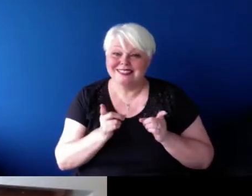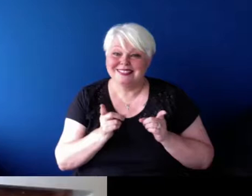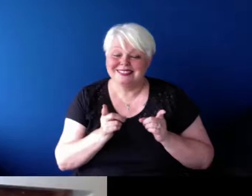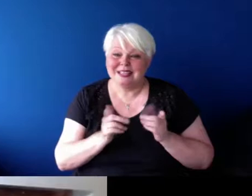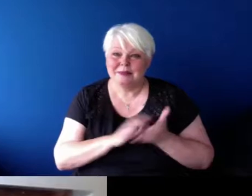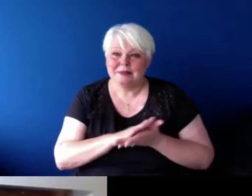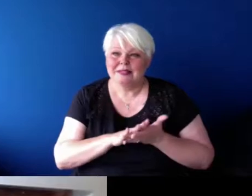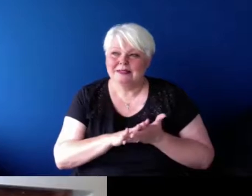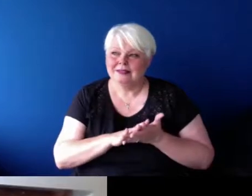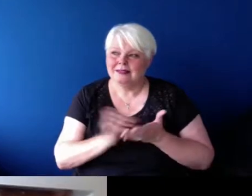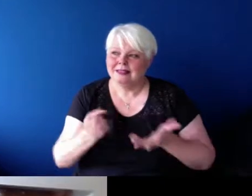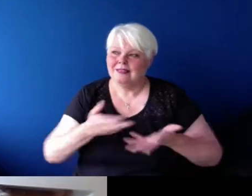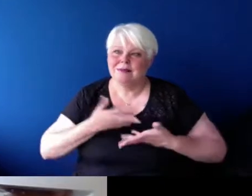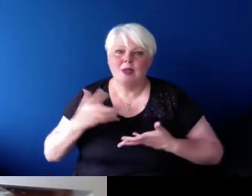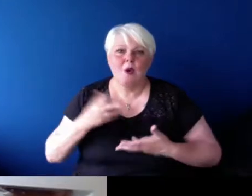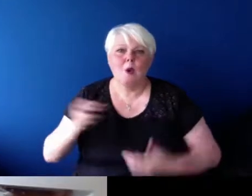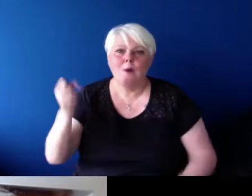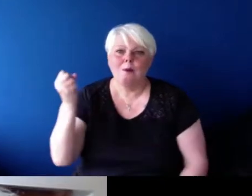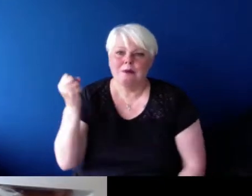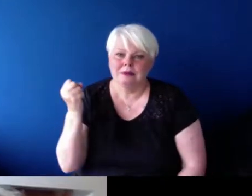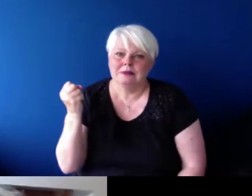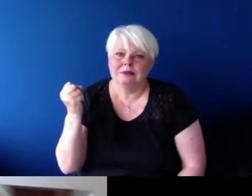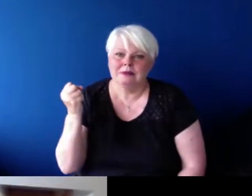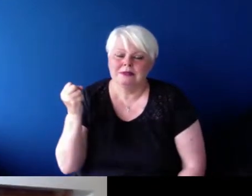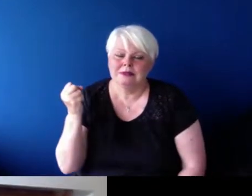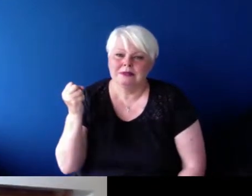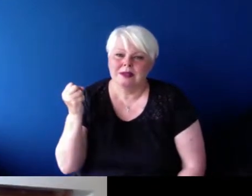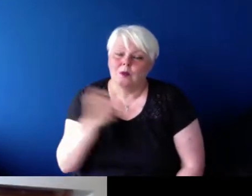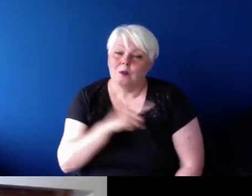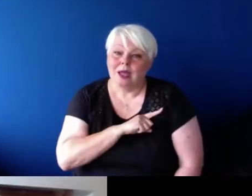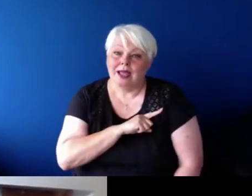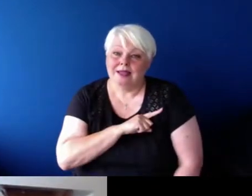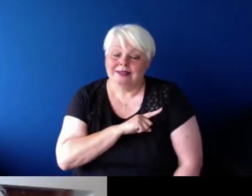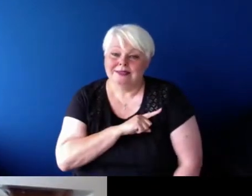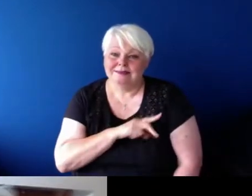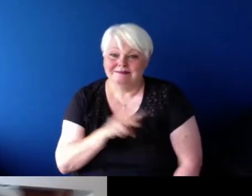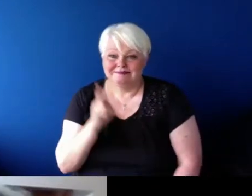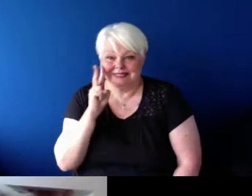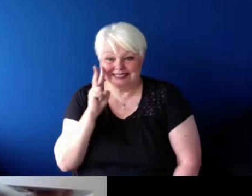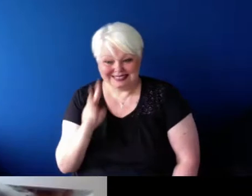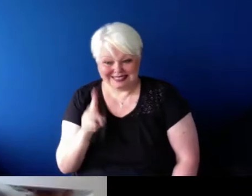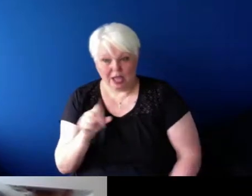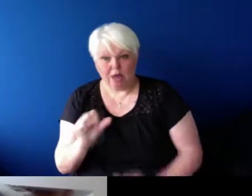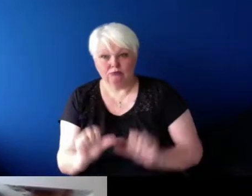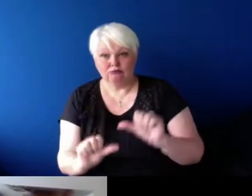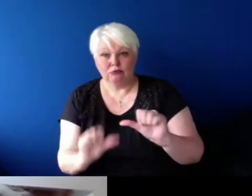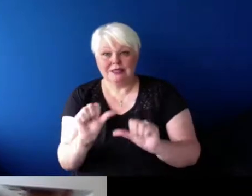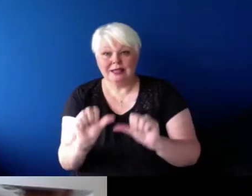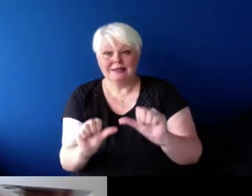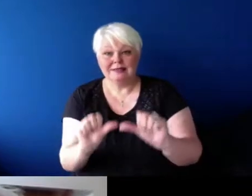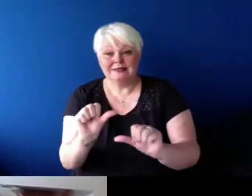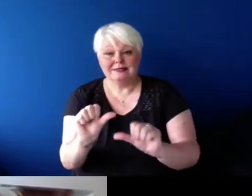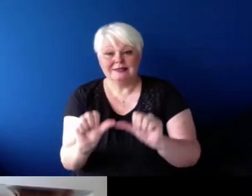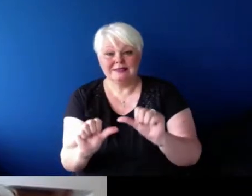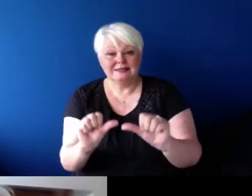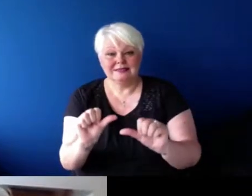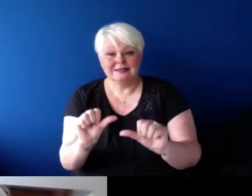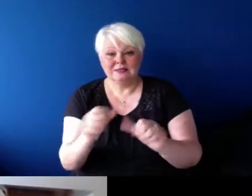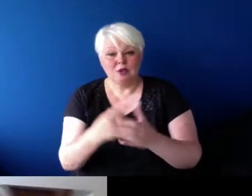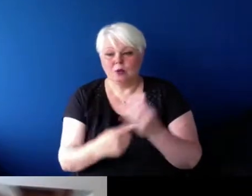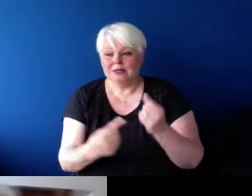huge hope for me, because I could see that this thing was a process rather than just, you know, a tragedy